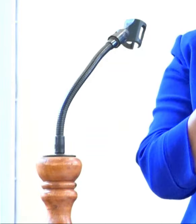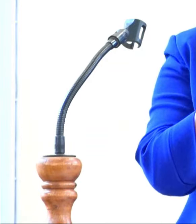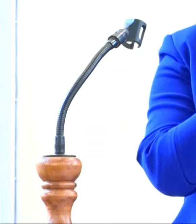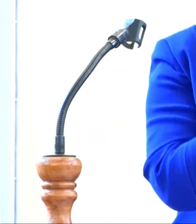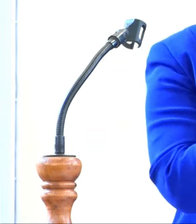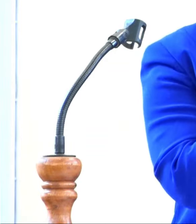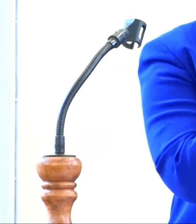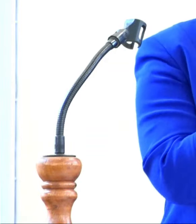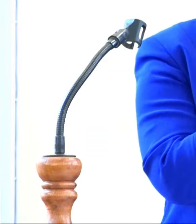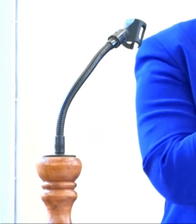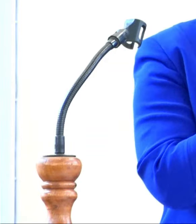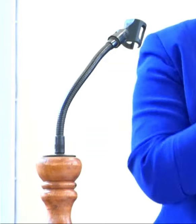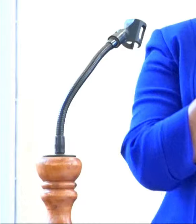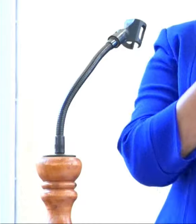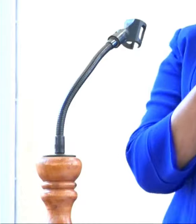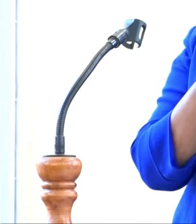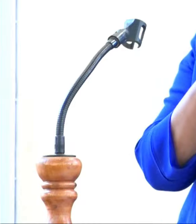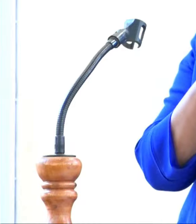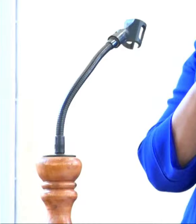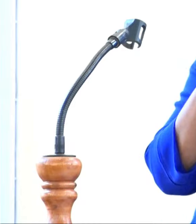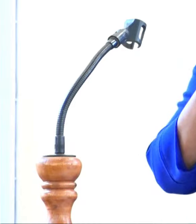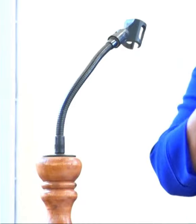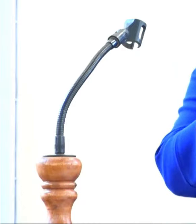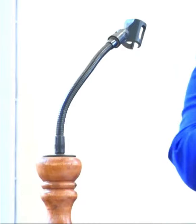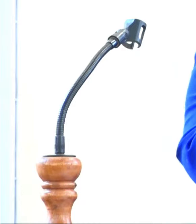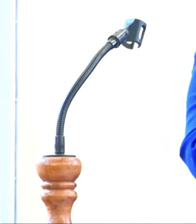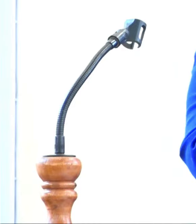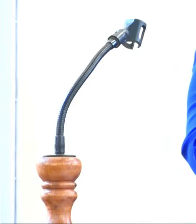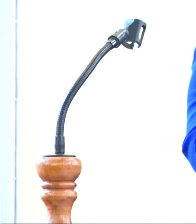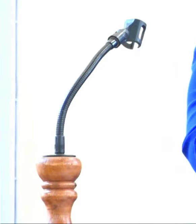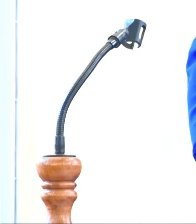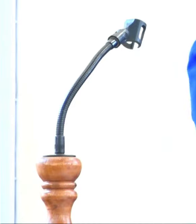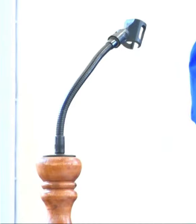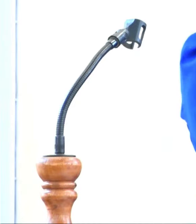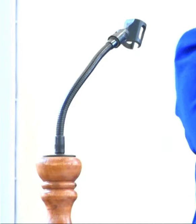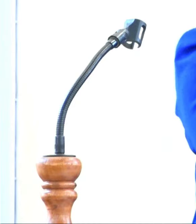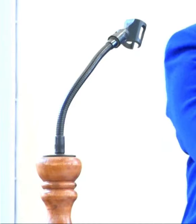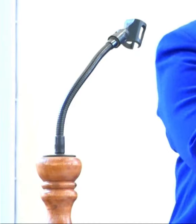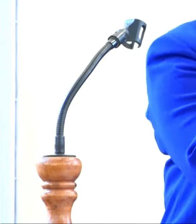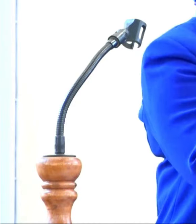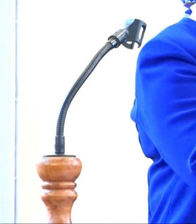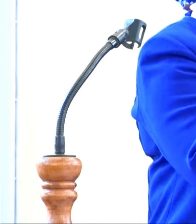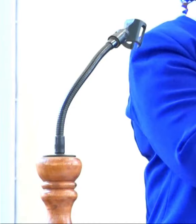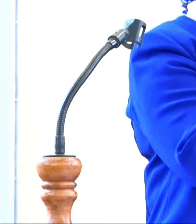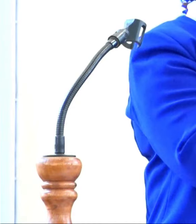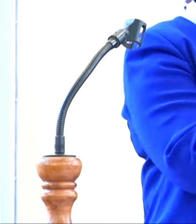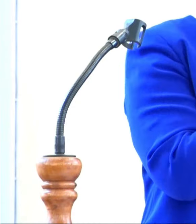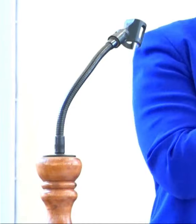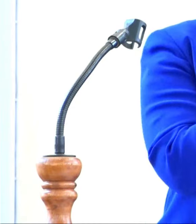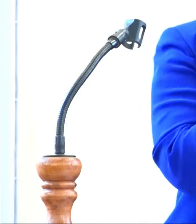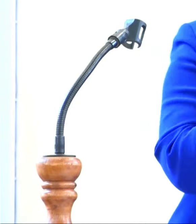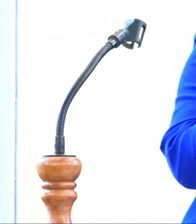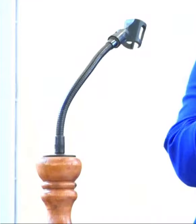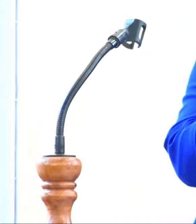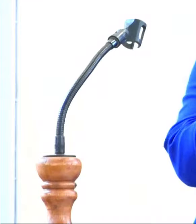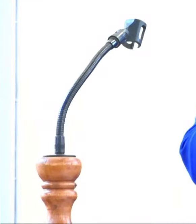seeking his kingdom and his righteousness. Why? Because of course we have chosen every other path